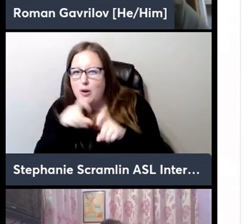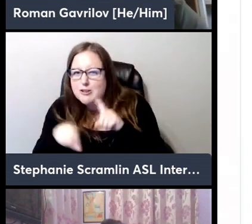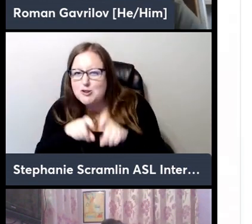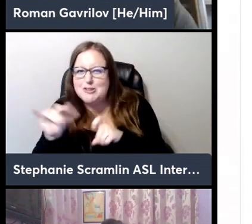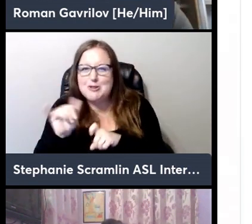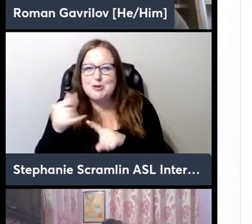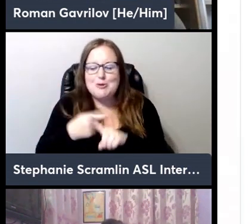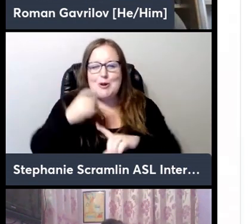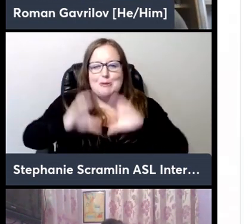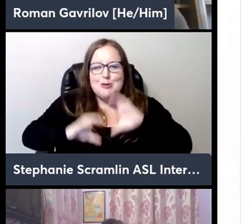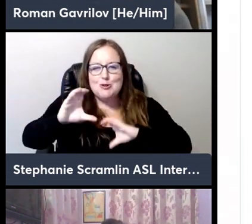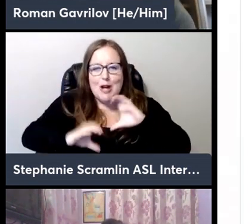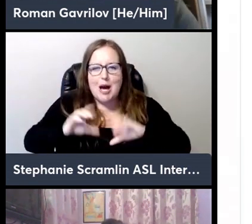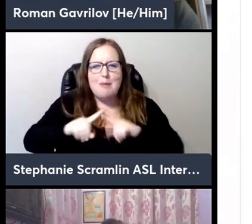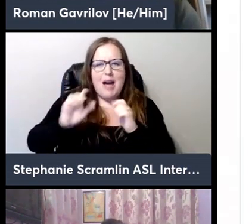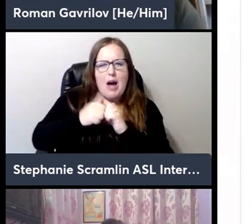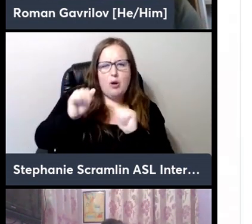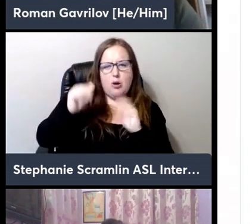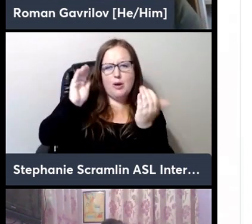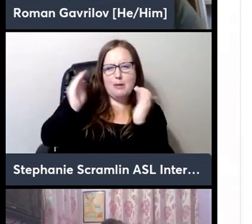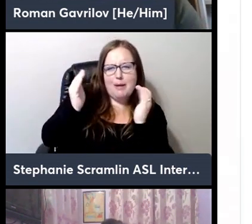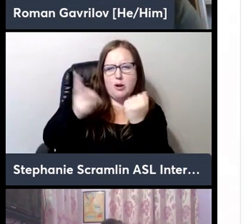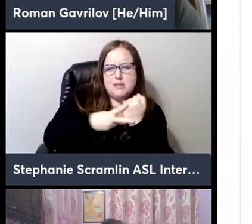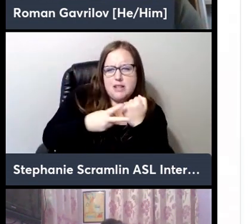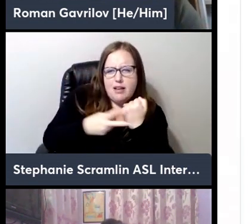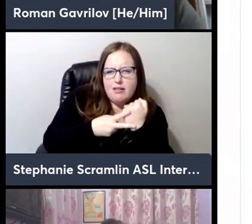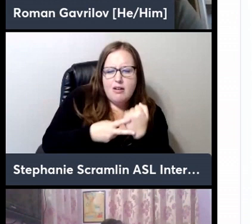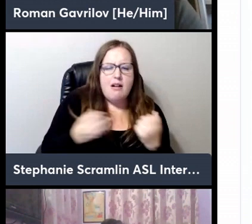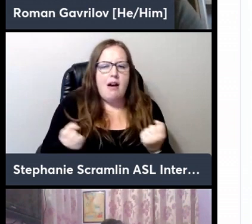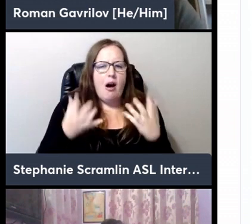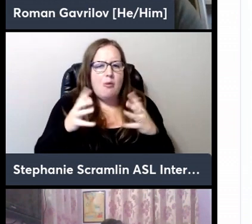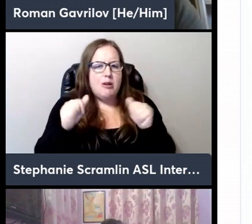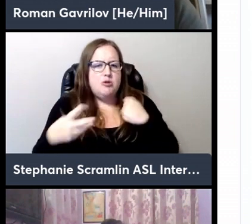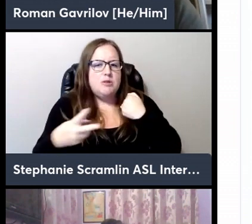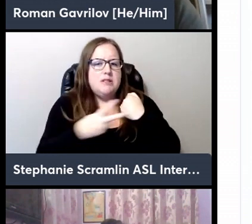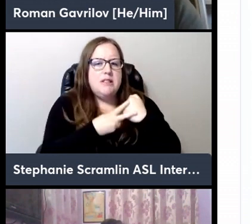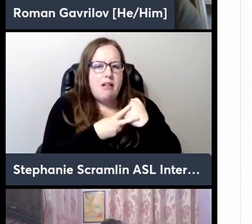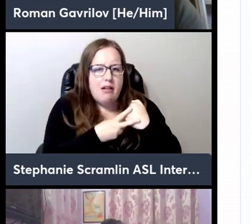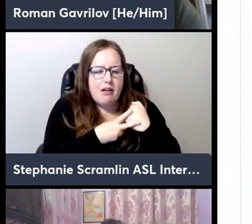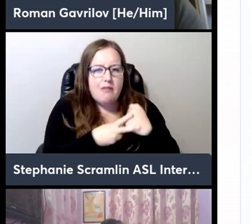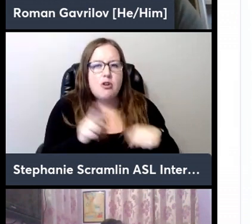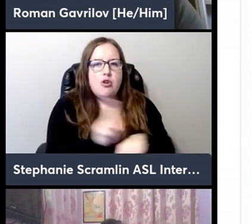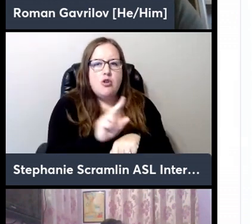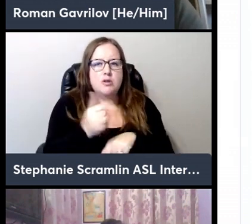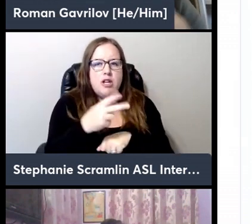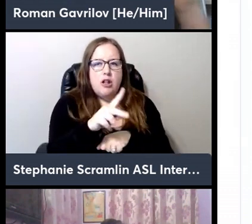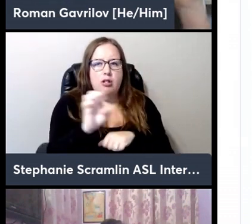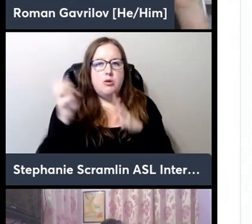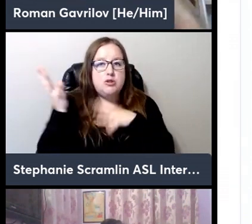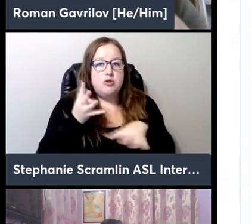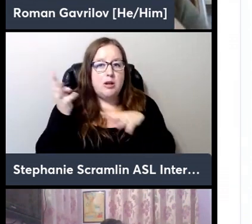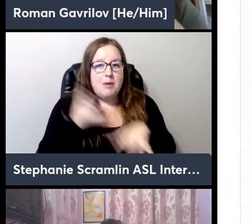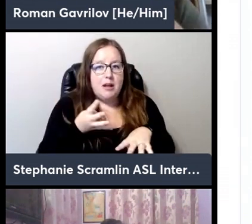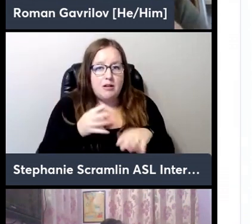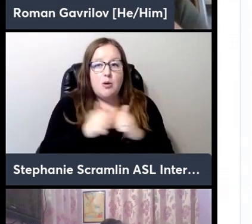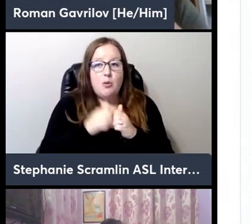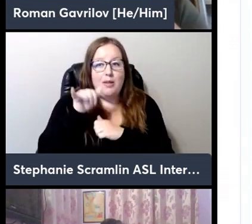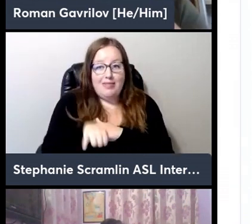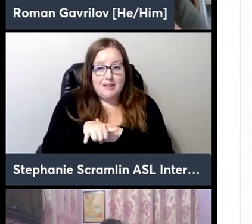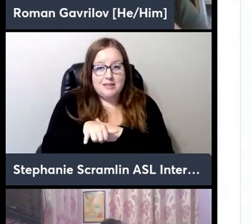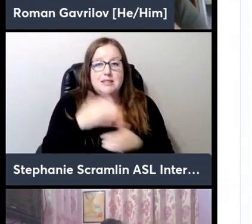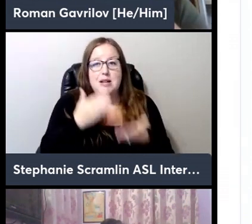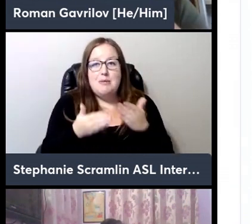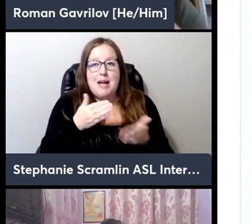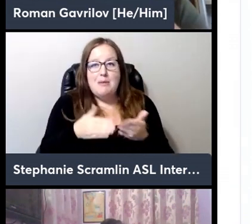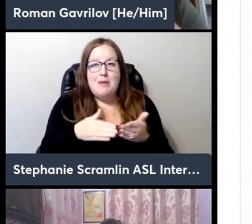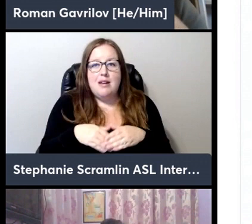from the chat, but how can we compare the savings and how much you were able to save by using Glue Streaming with uh, this maybe even like a